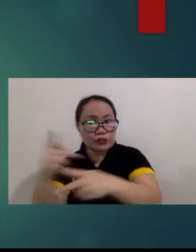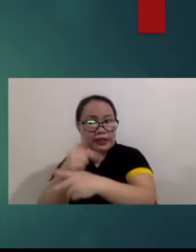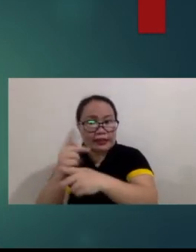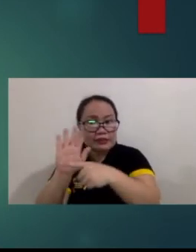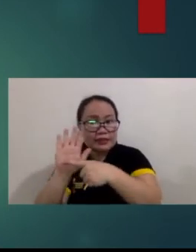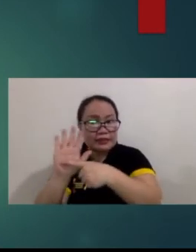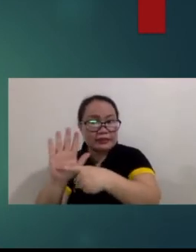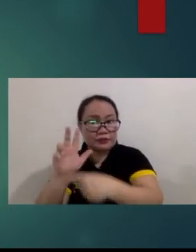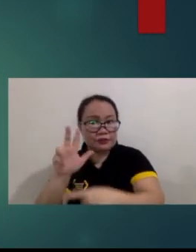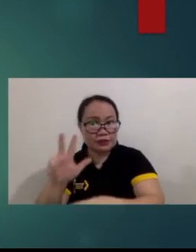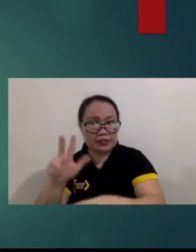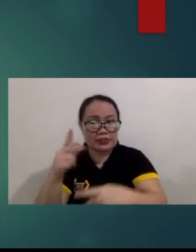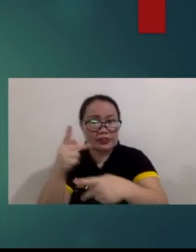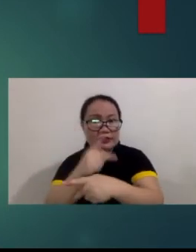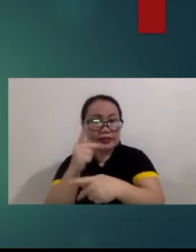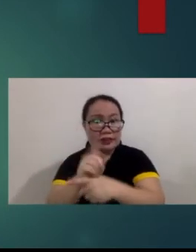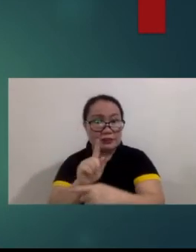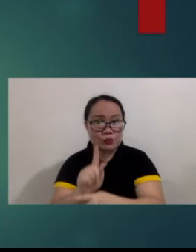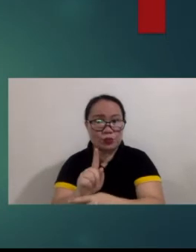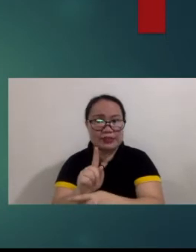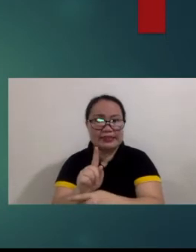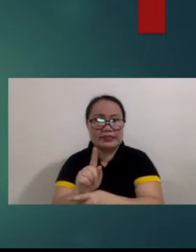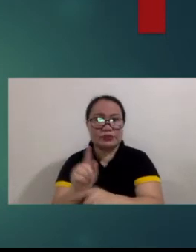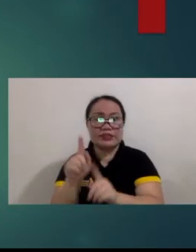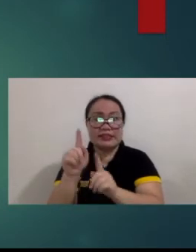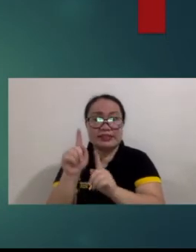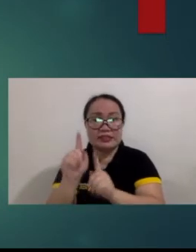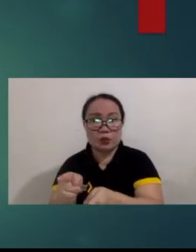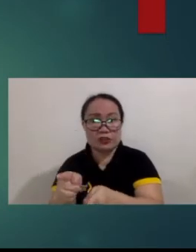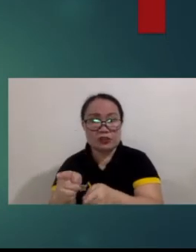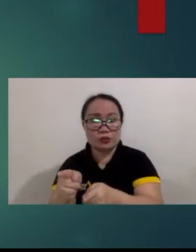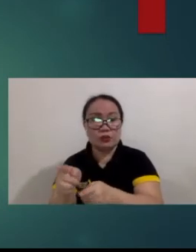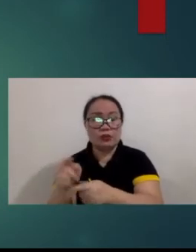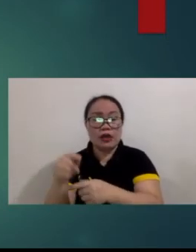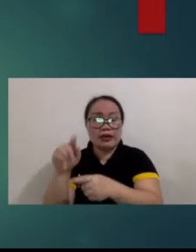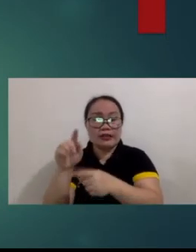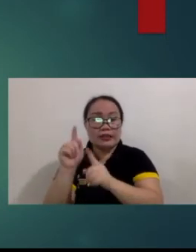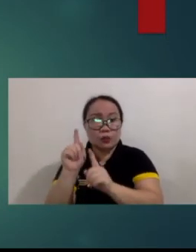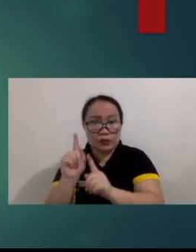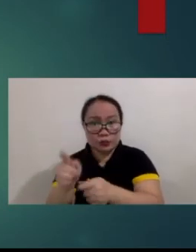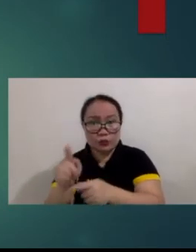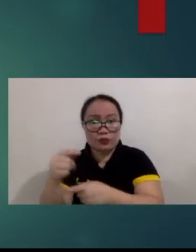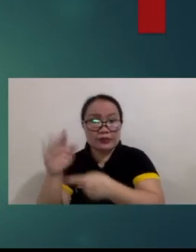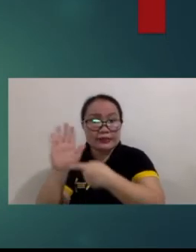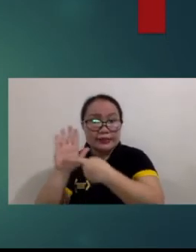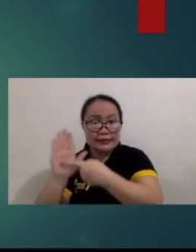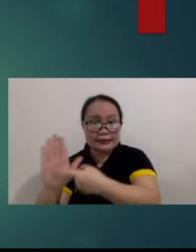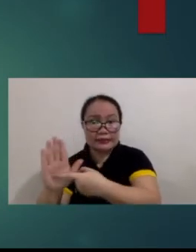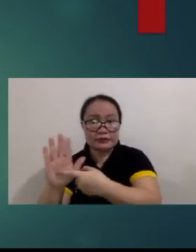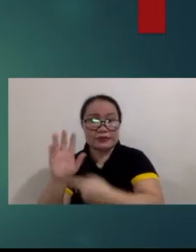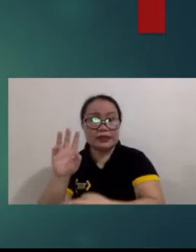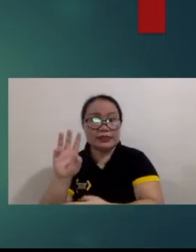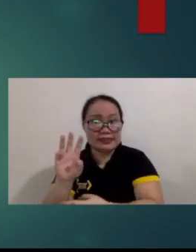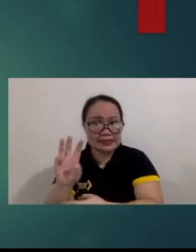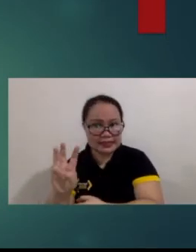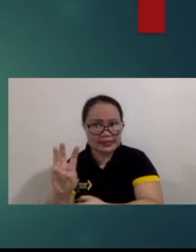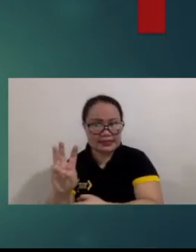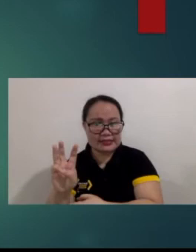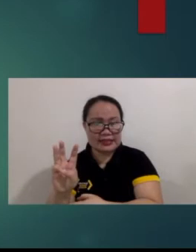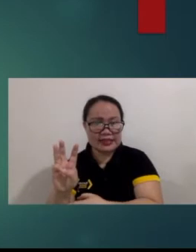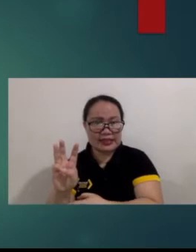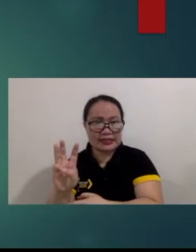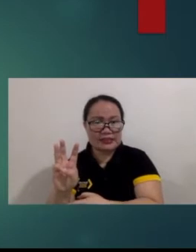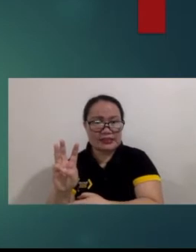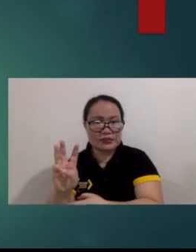2 times negative 3 times 1. So that is equal to negative